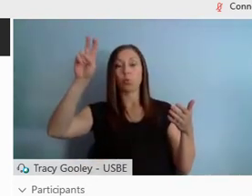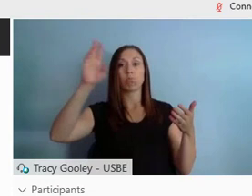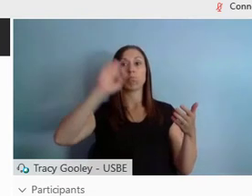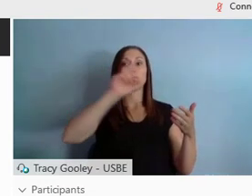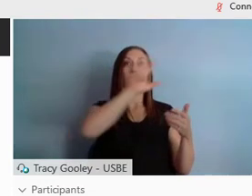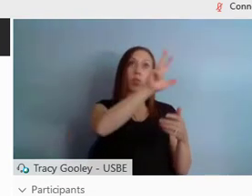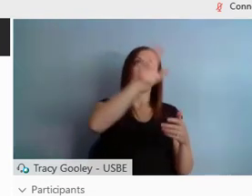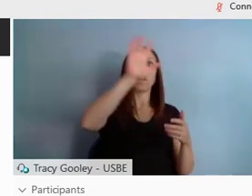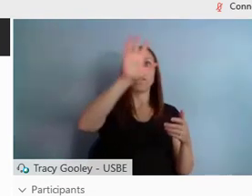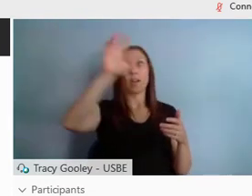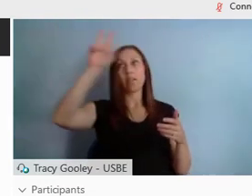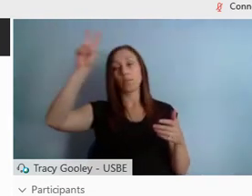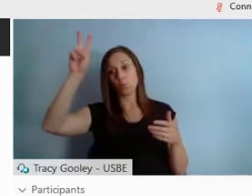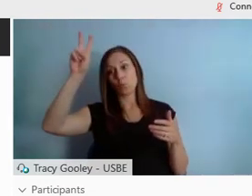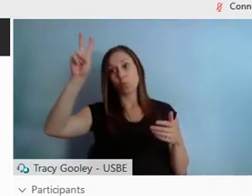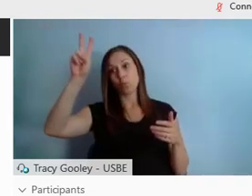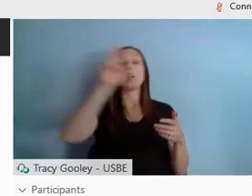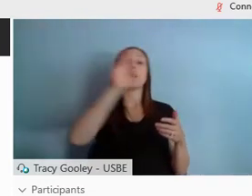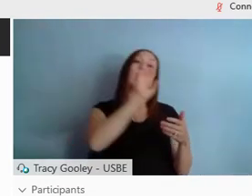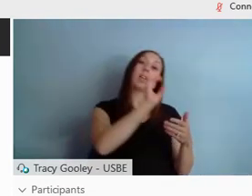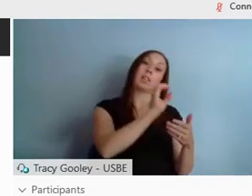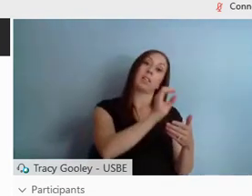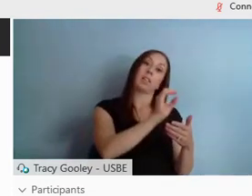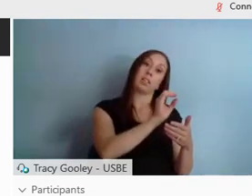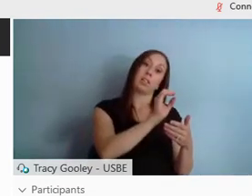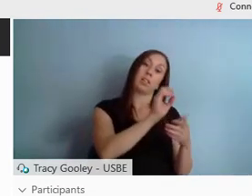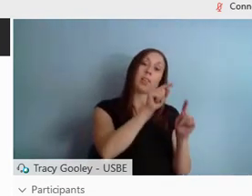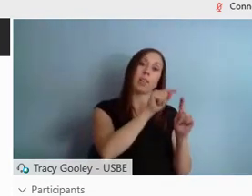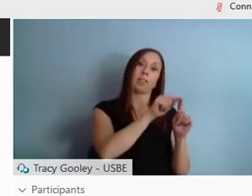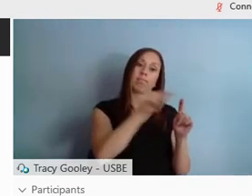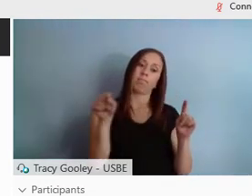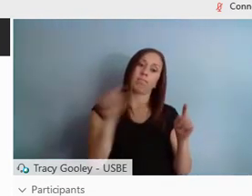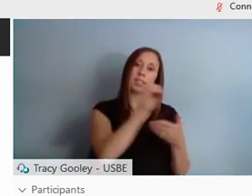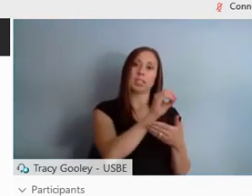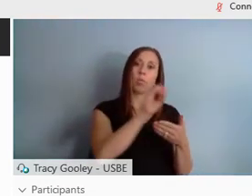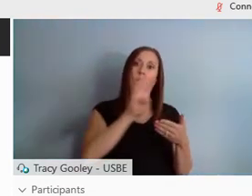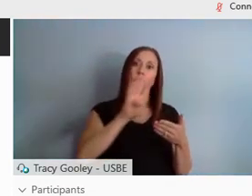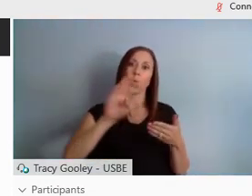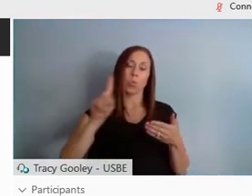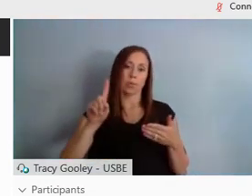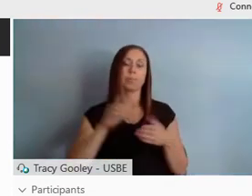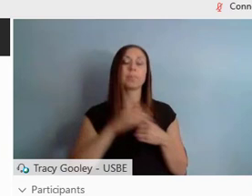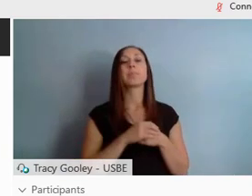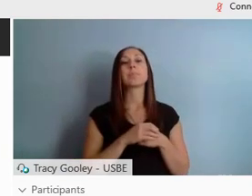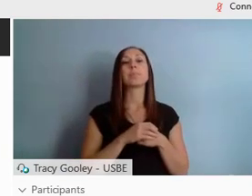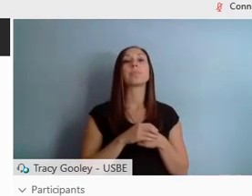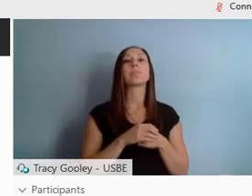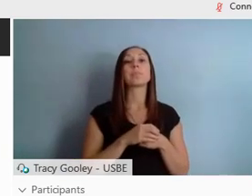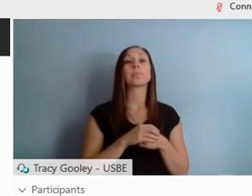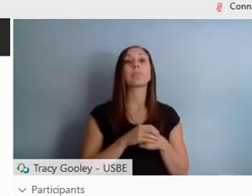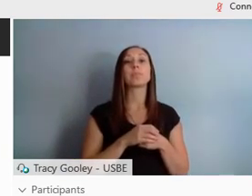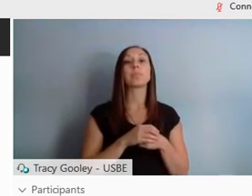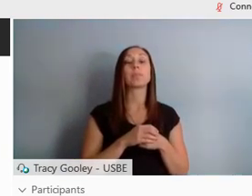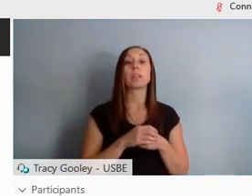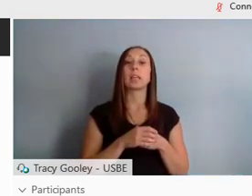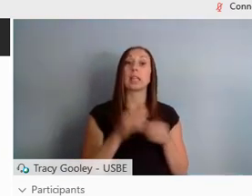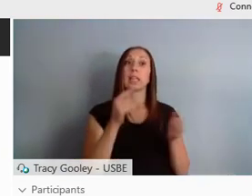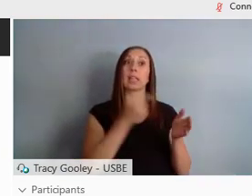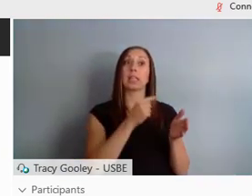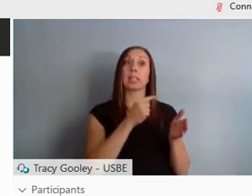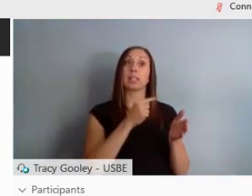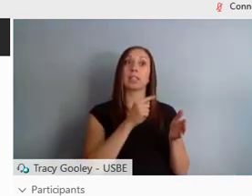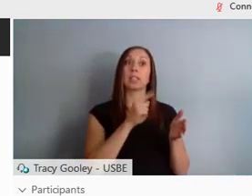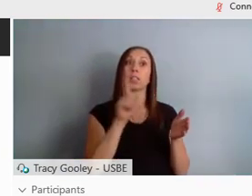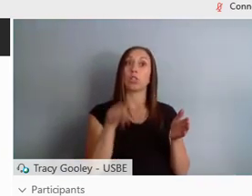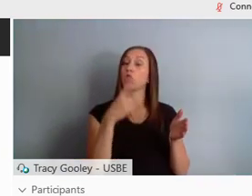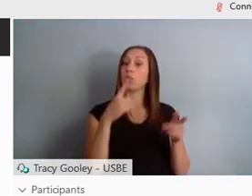So from 3 to 5 to 2, and then move your way across the bottom row. On this one, you will